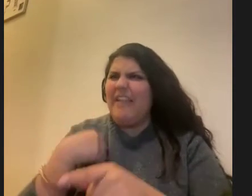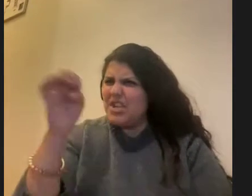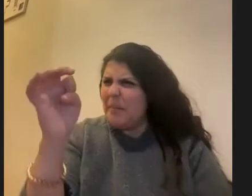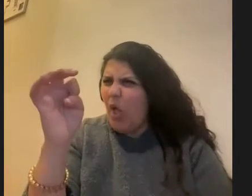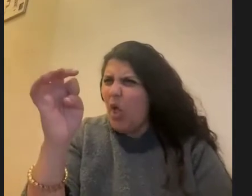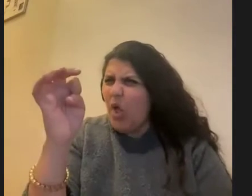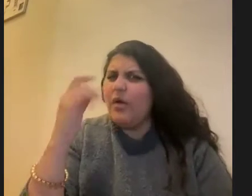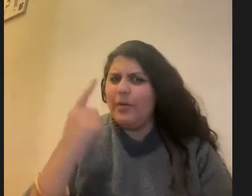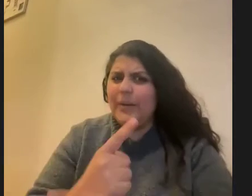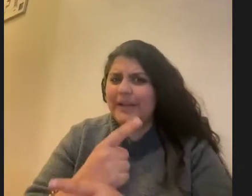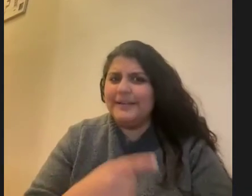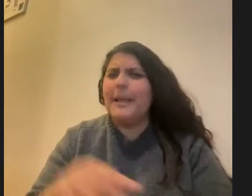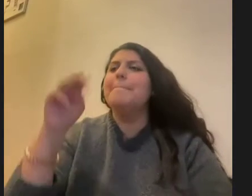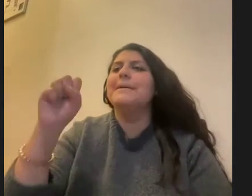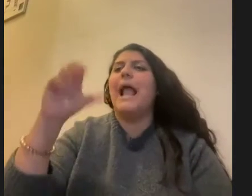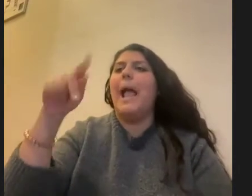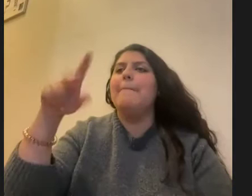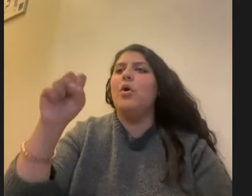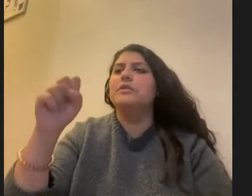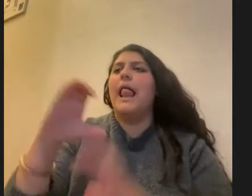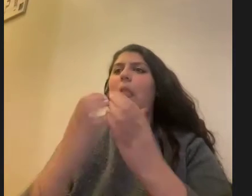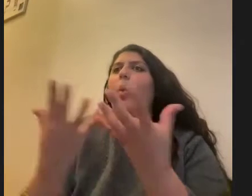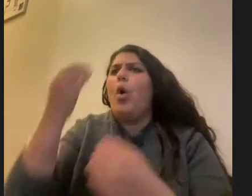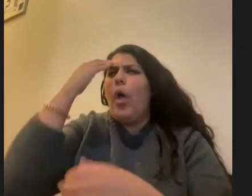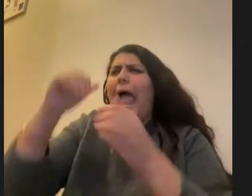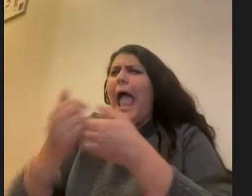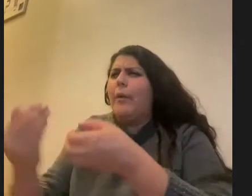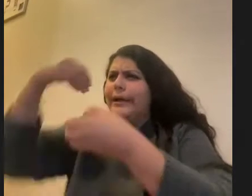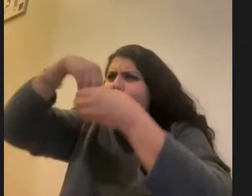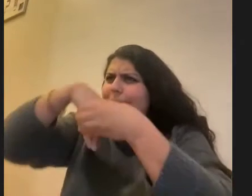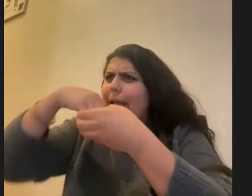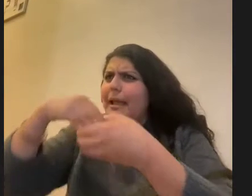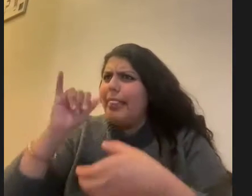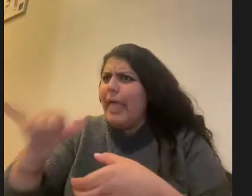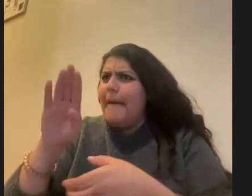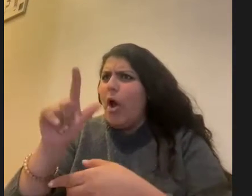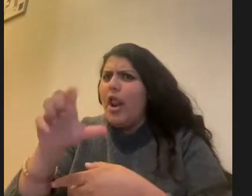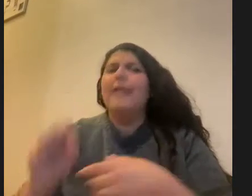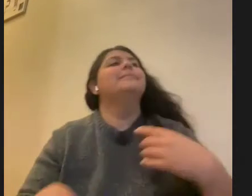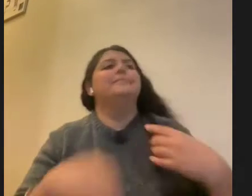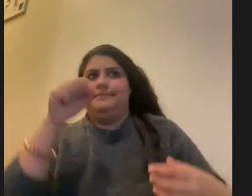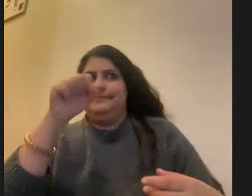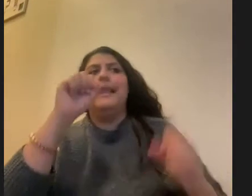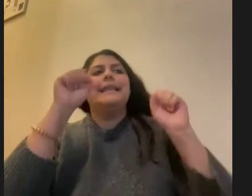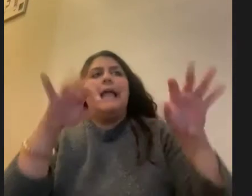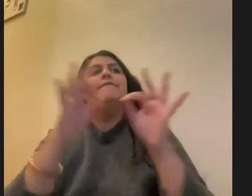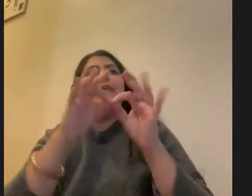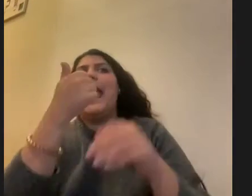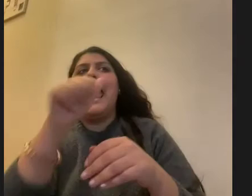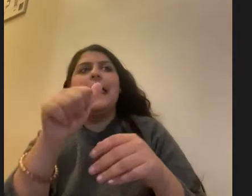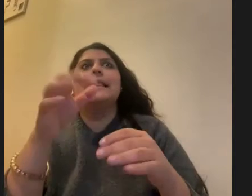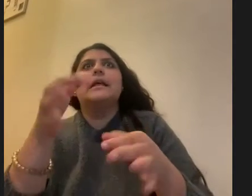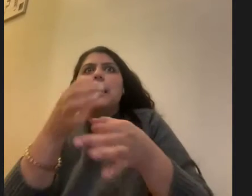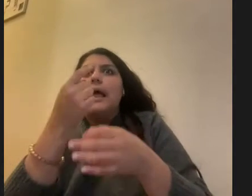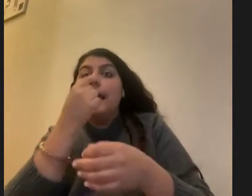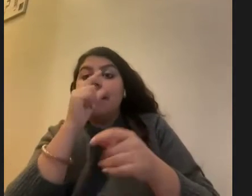Ms. Campos' class wants to know, how do they get inside the bottle? Yeah, so they can fit into anything that is as small as their beak. So